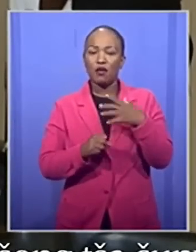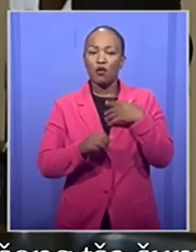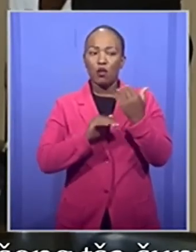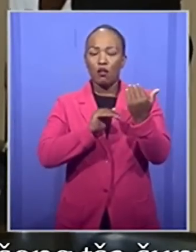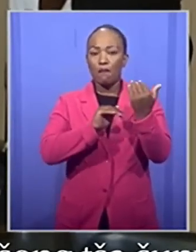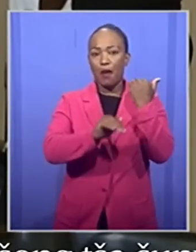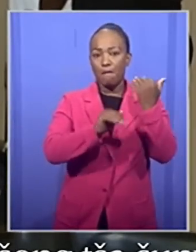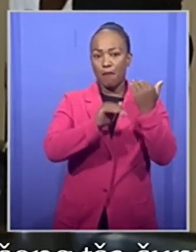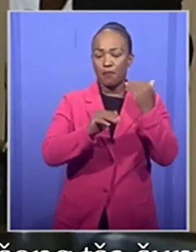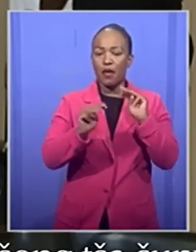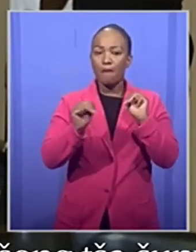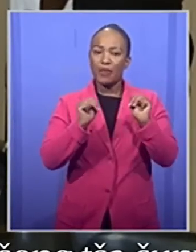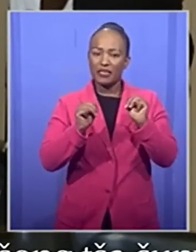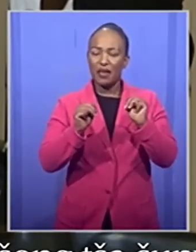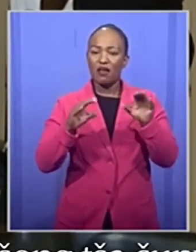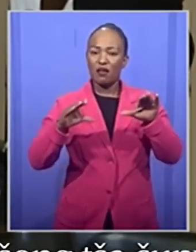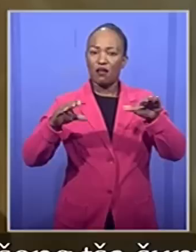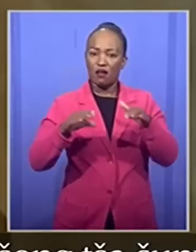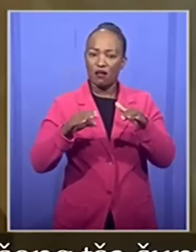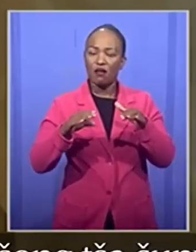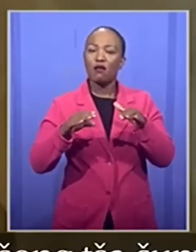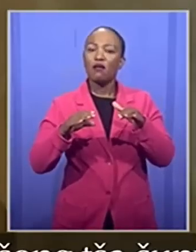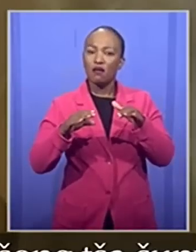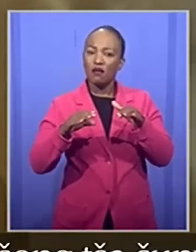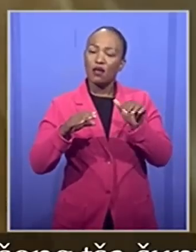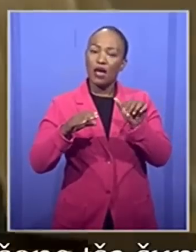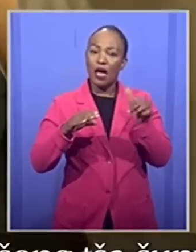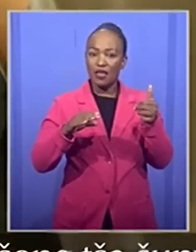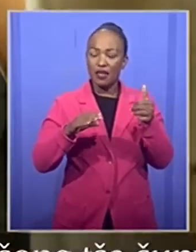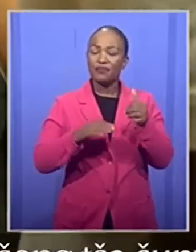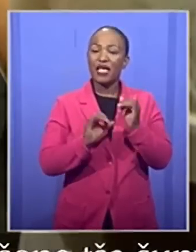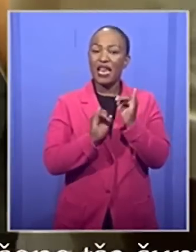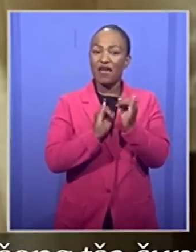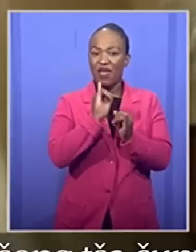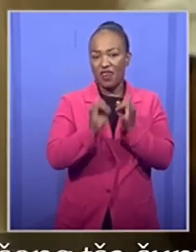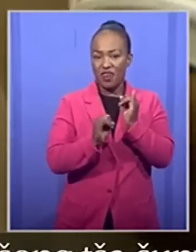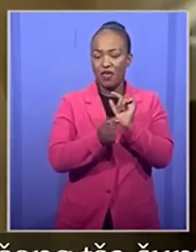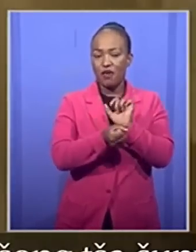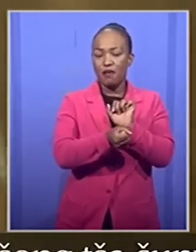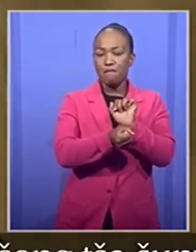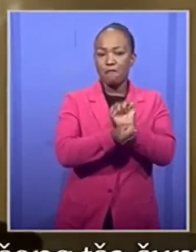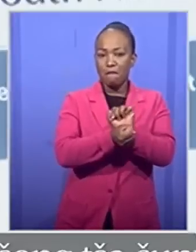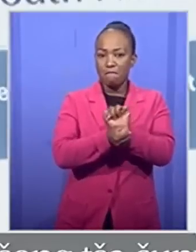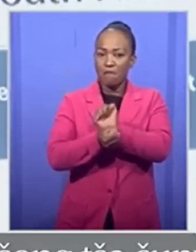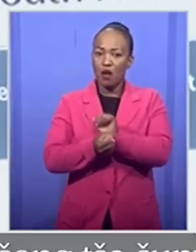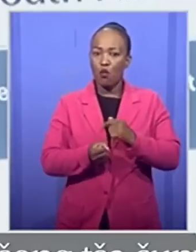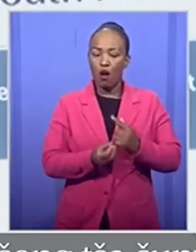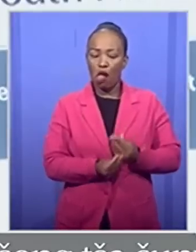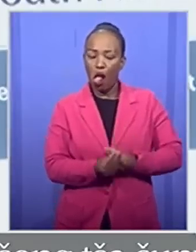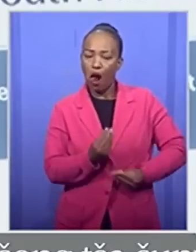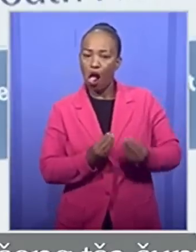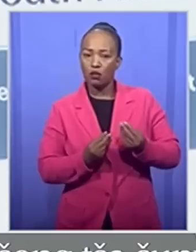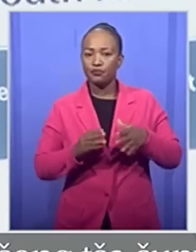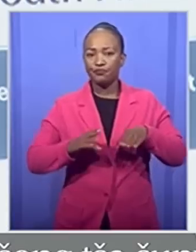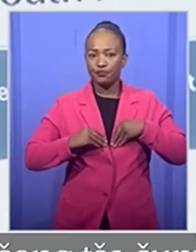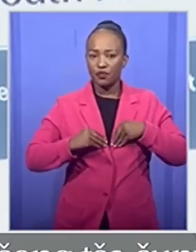Road Traffic Management Corporation le golegile bahlapetši ba tsela ba lesomete malebana le ditatofatšo tša go tšea šunya go baotledi ka